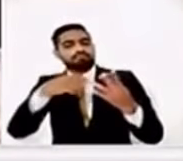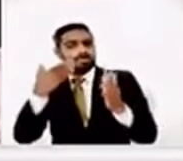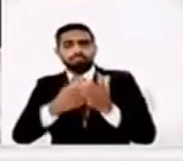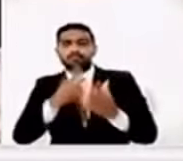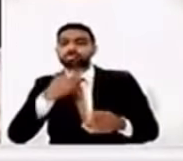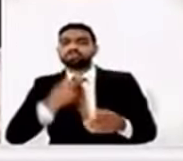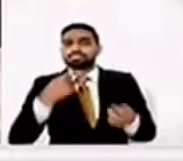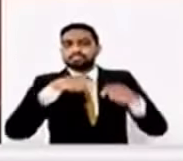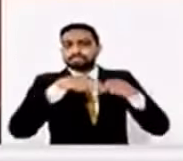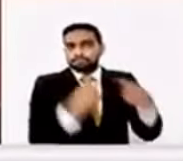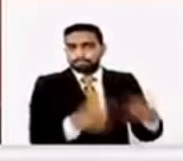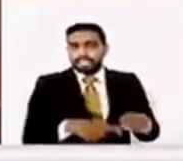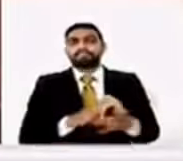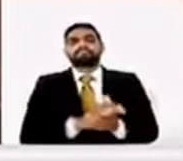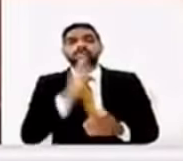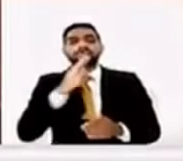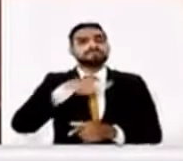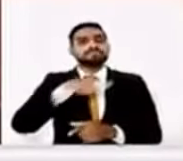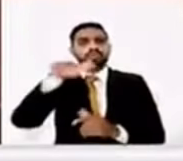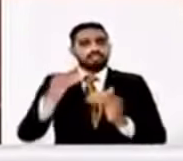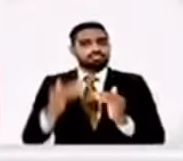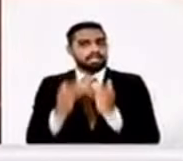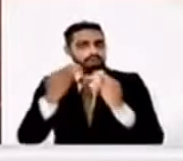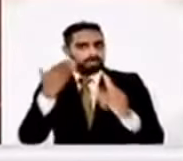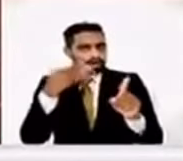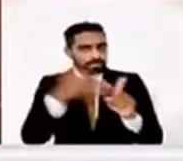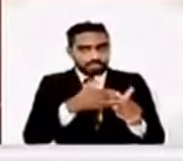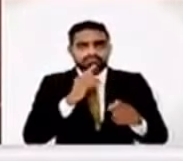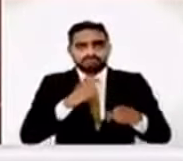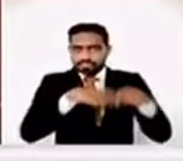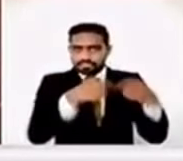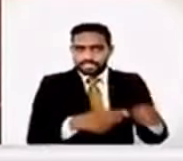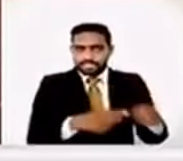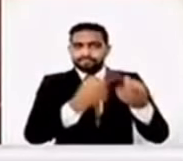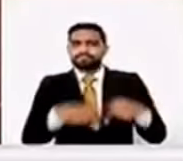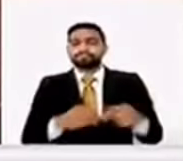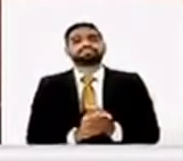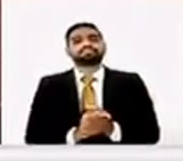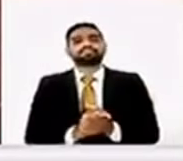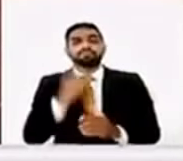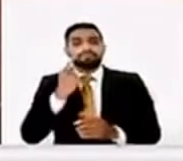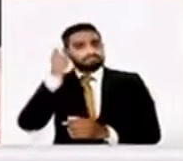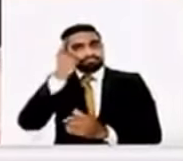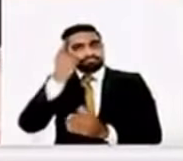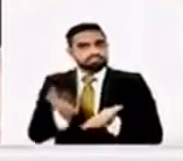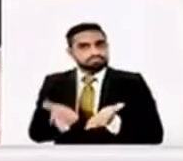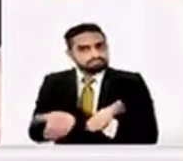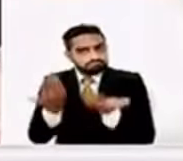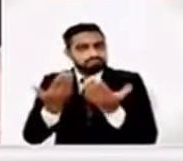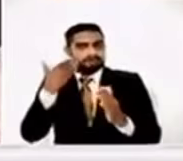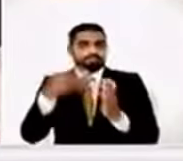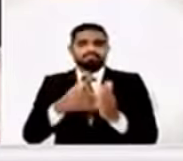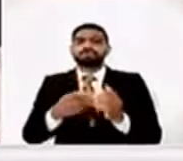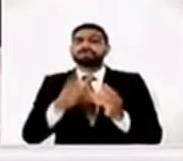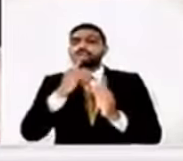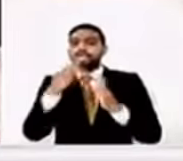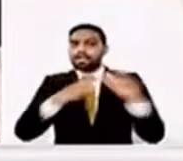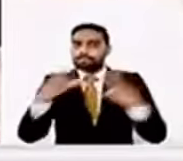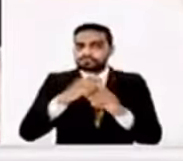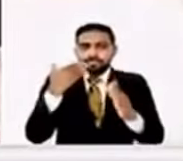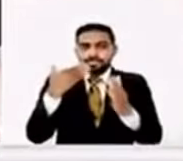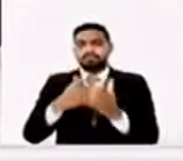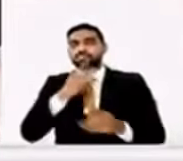program. We acknowledge and appreciate the support of the relevant institutions. We have also allocated funds for priority sectors,